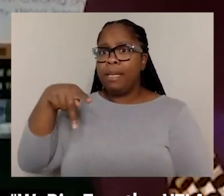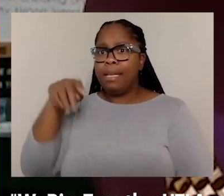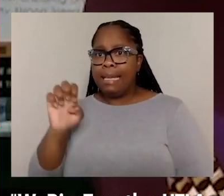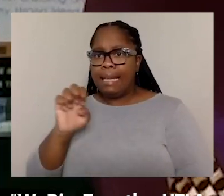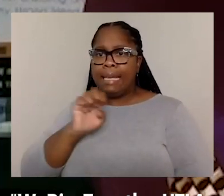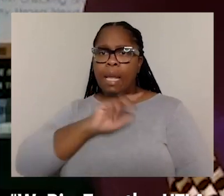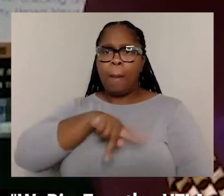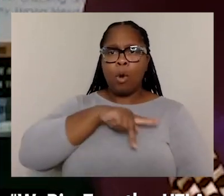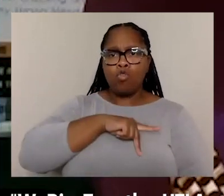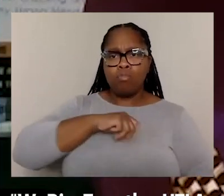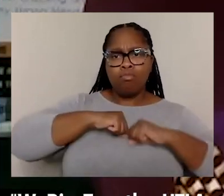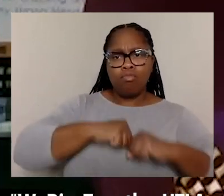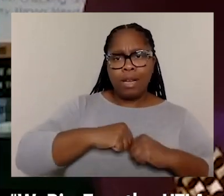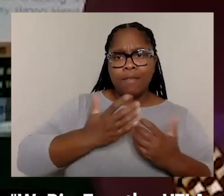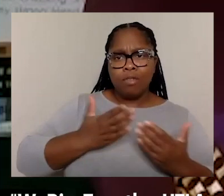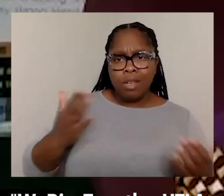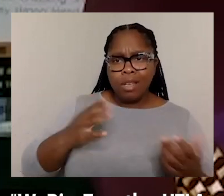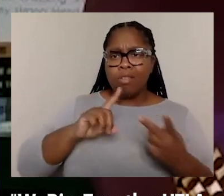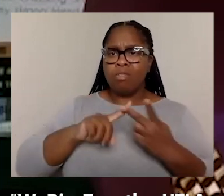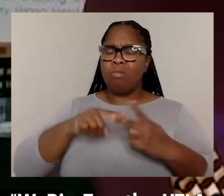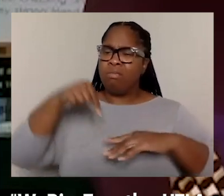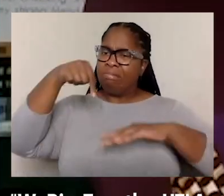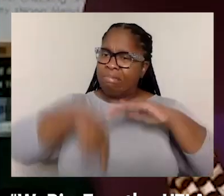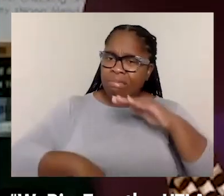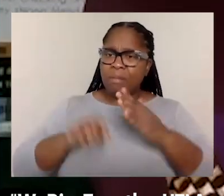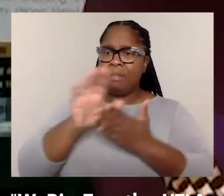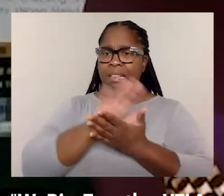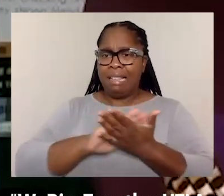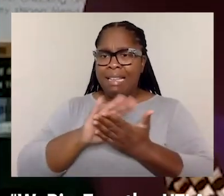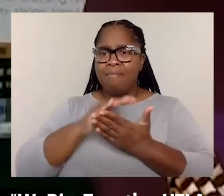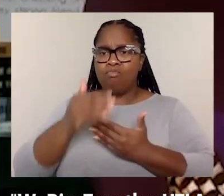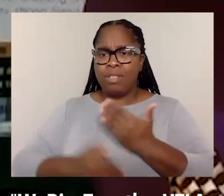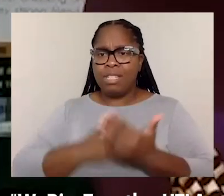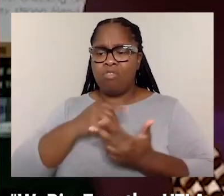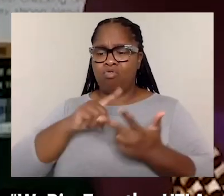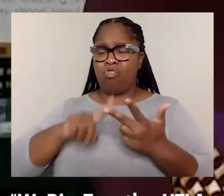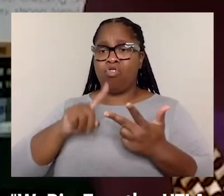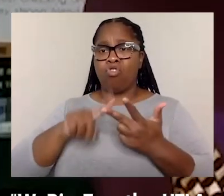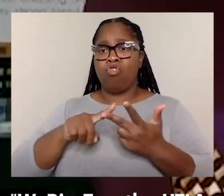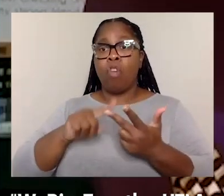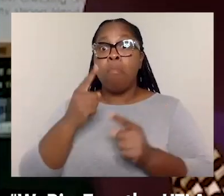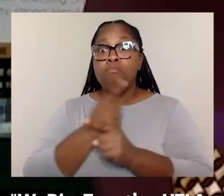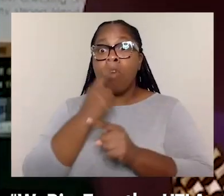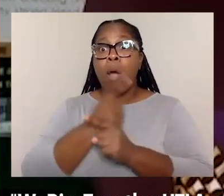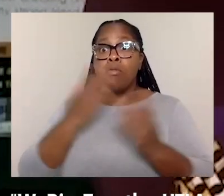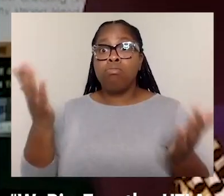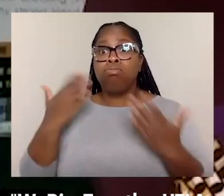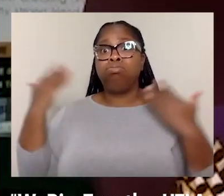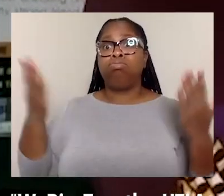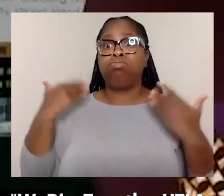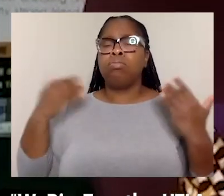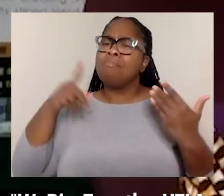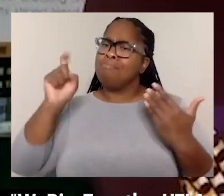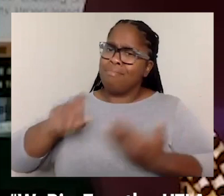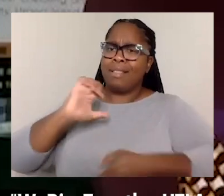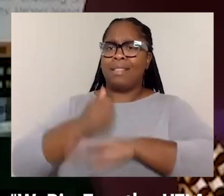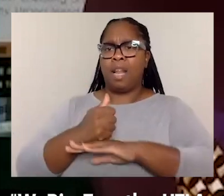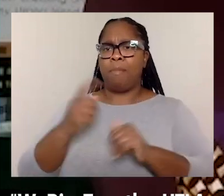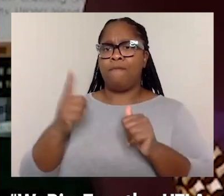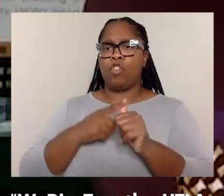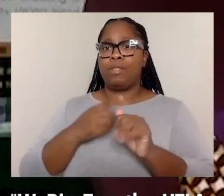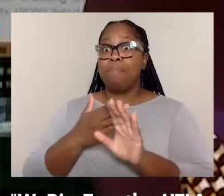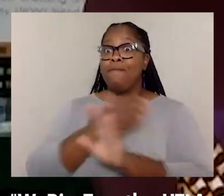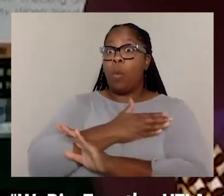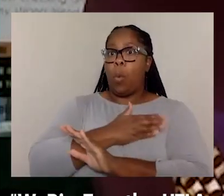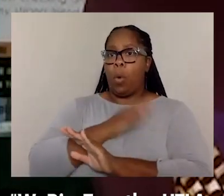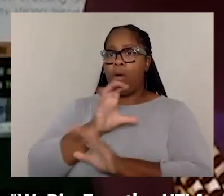disinfecting procedures, and proper ventilation that must be in place. But this testing